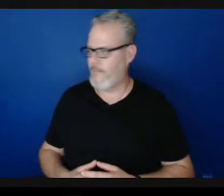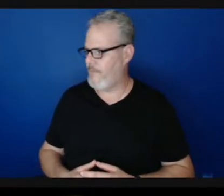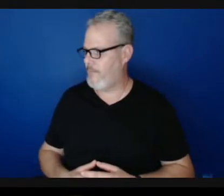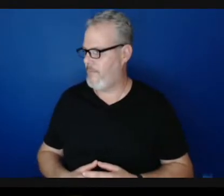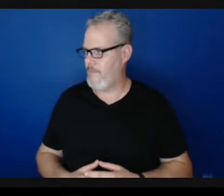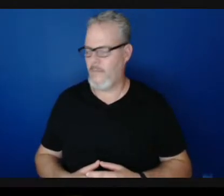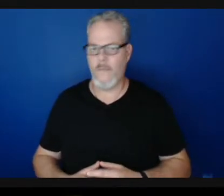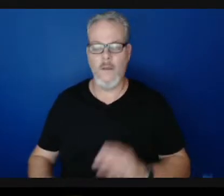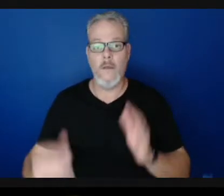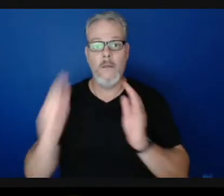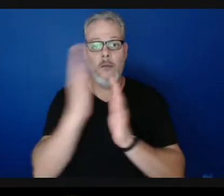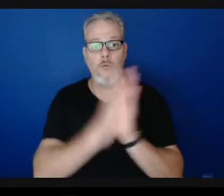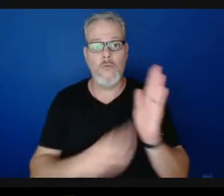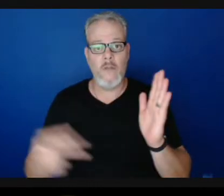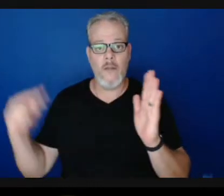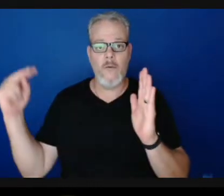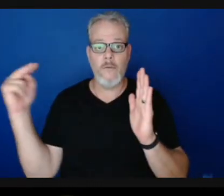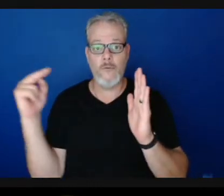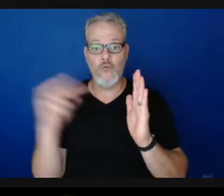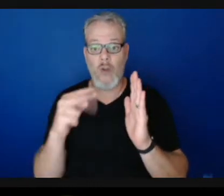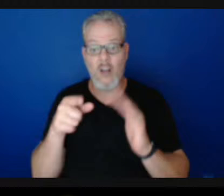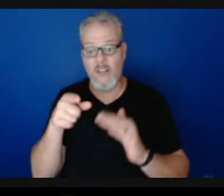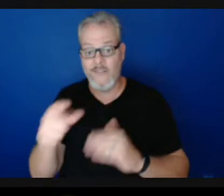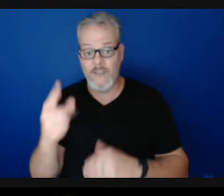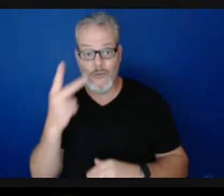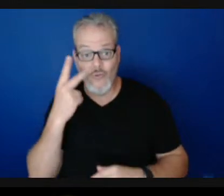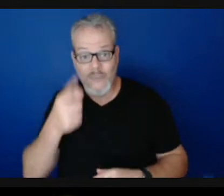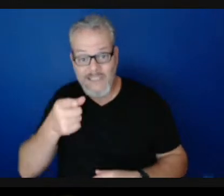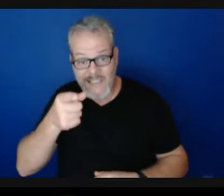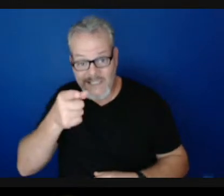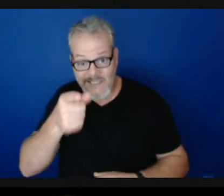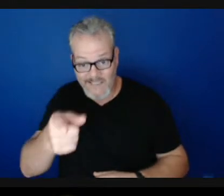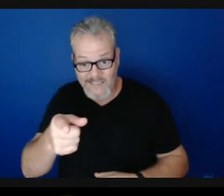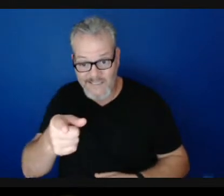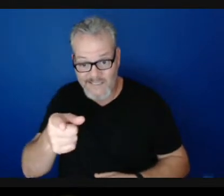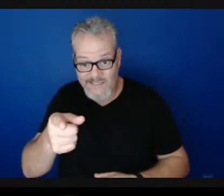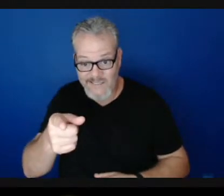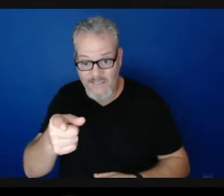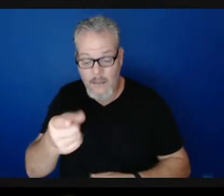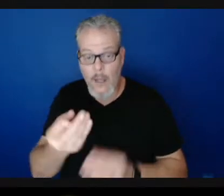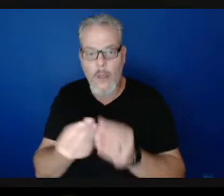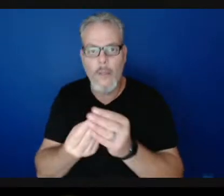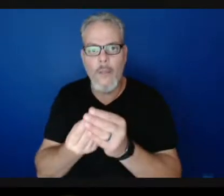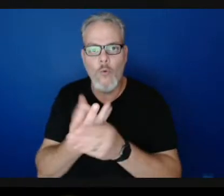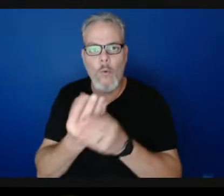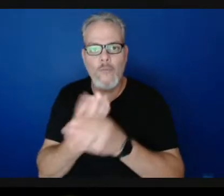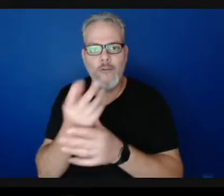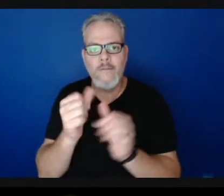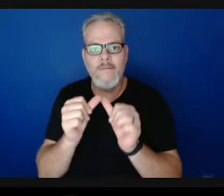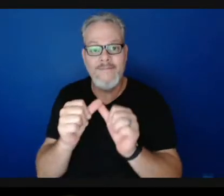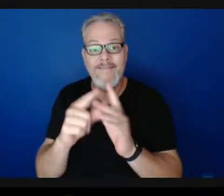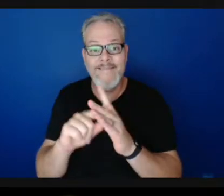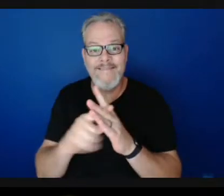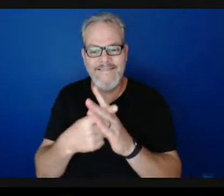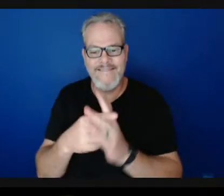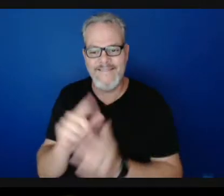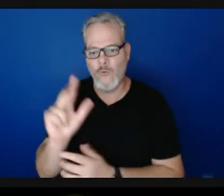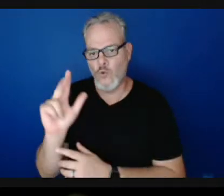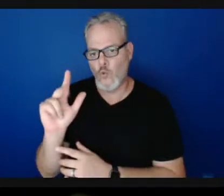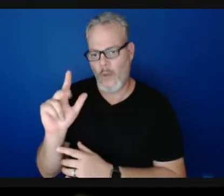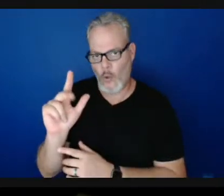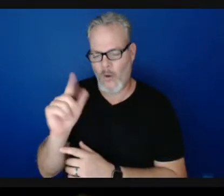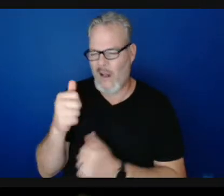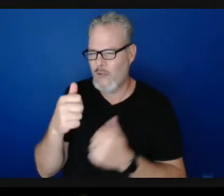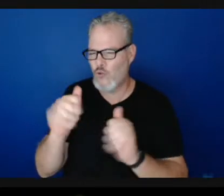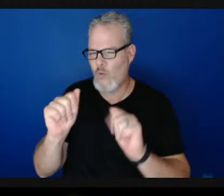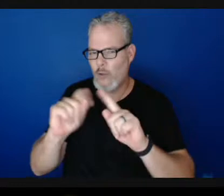noise of stray data points here and there. But eruption begins on the 23rd. So if I zoom it in, and we'll do the best we can with what